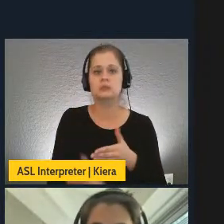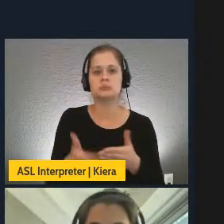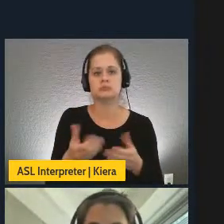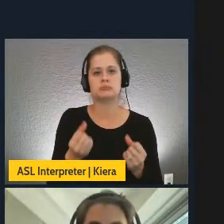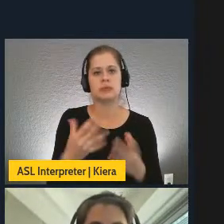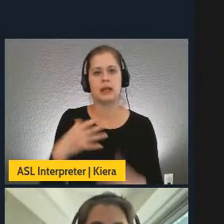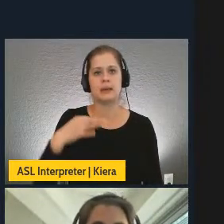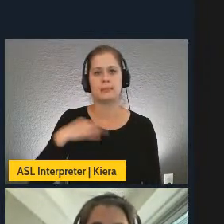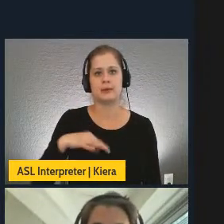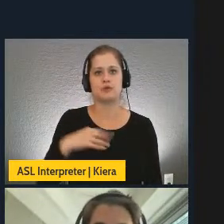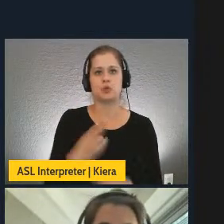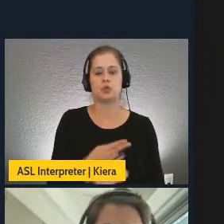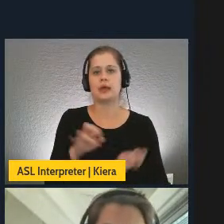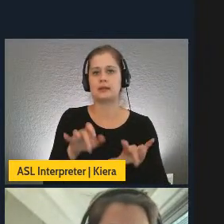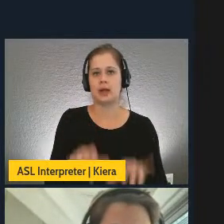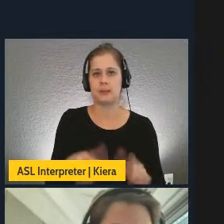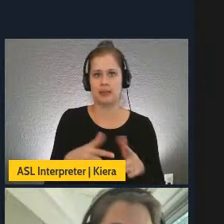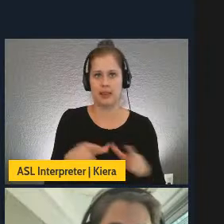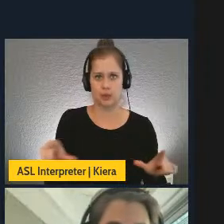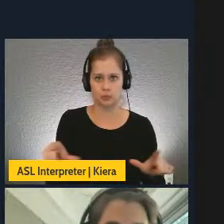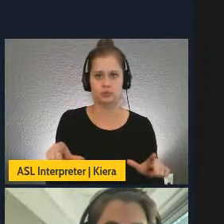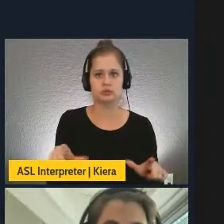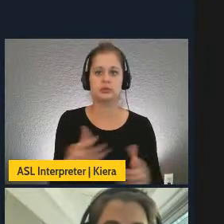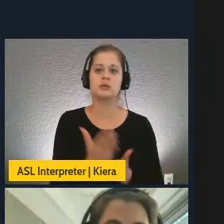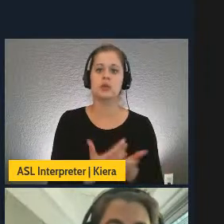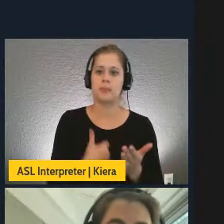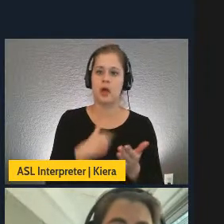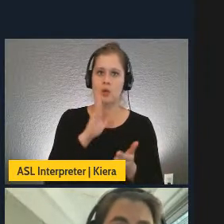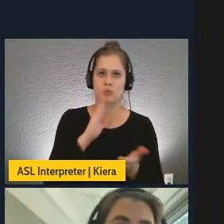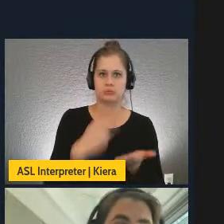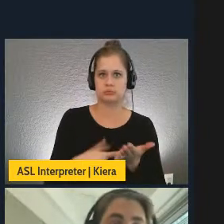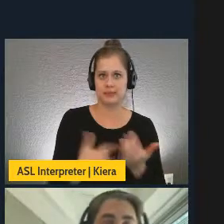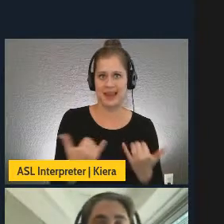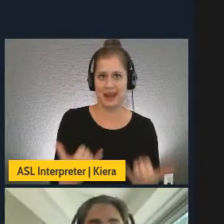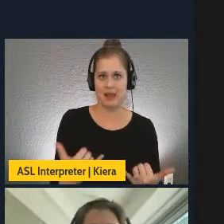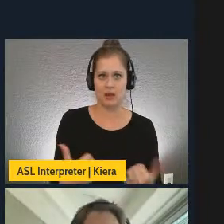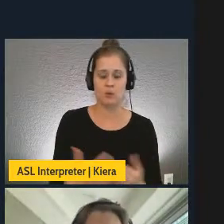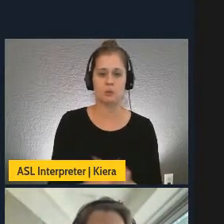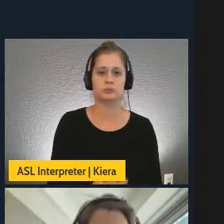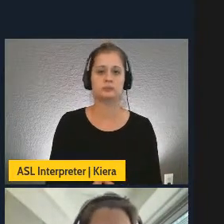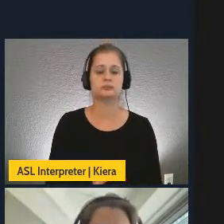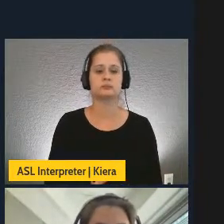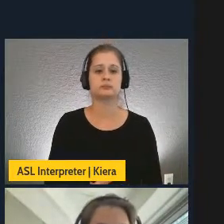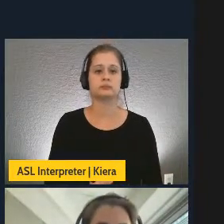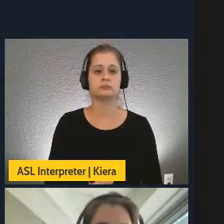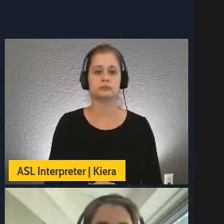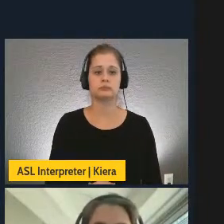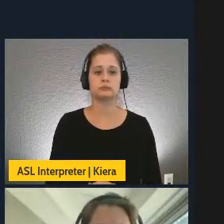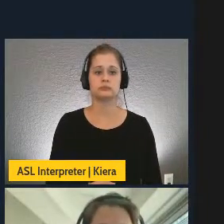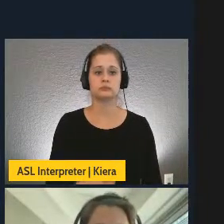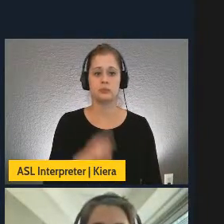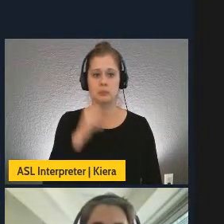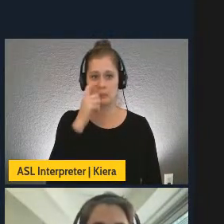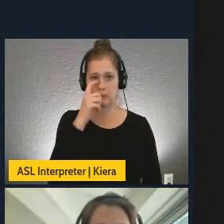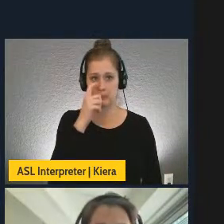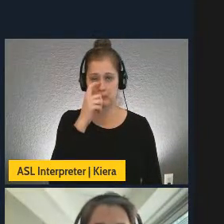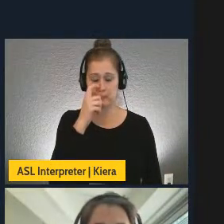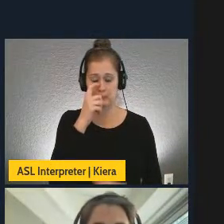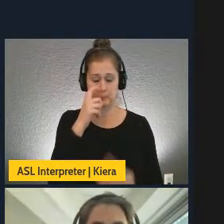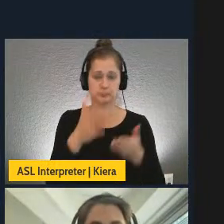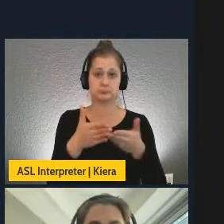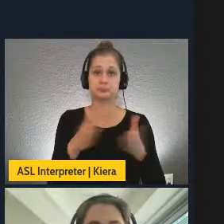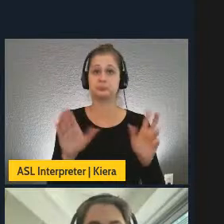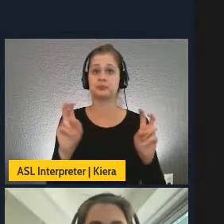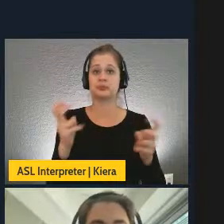using a typed language, some of which I'm going to dive into right now. The main overarching theme is improved